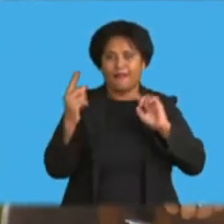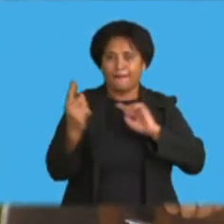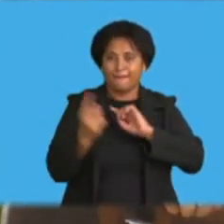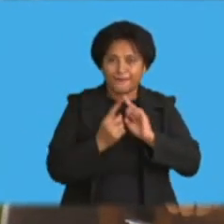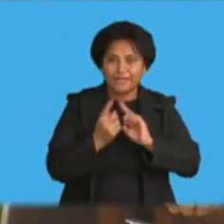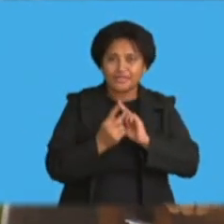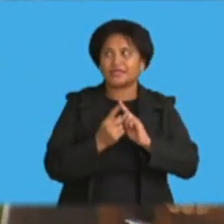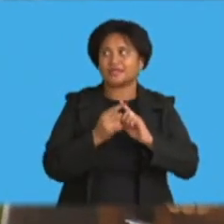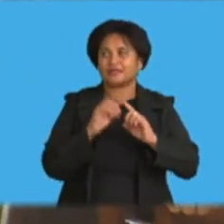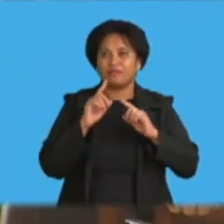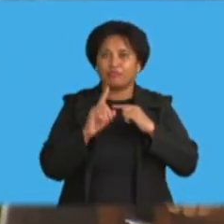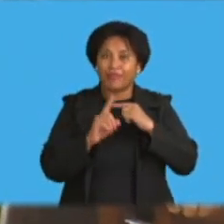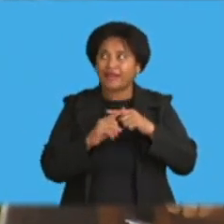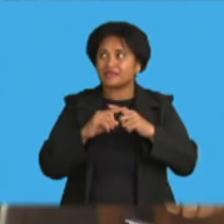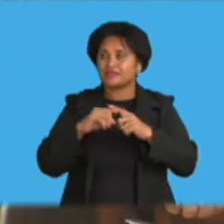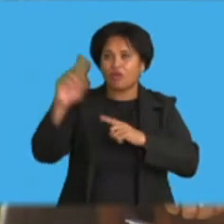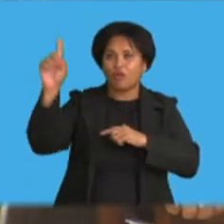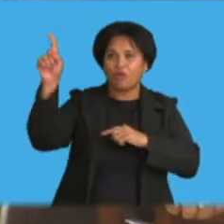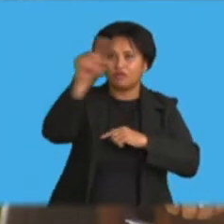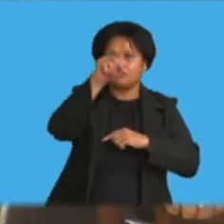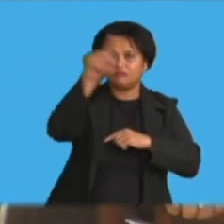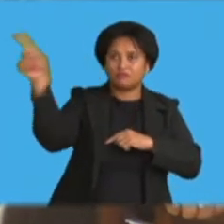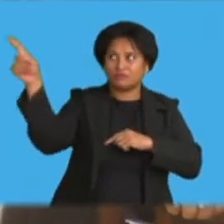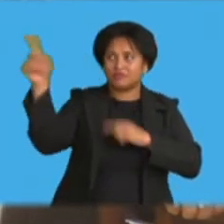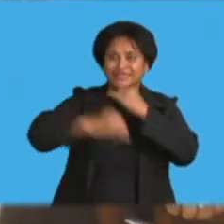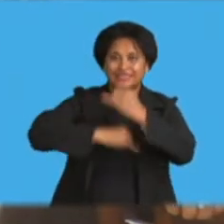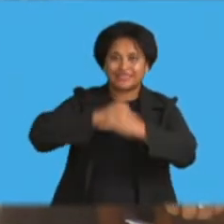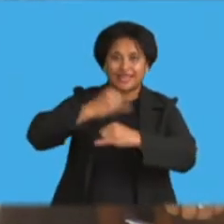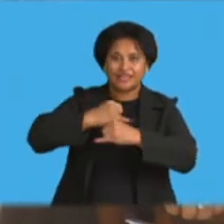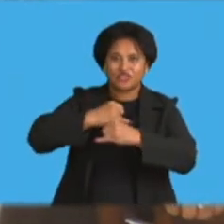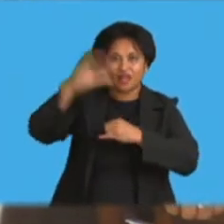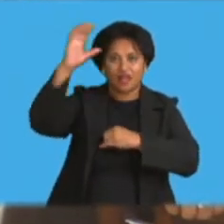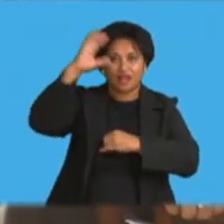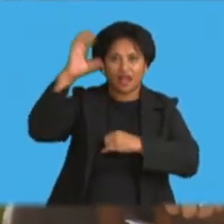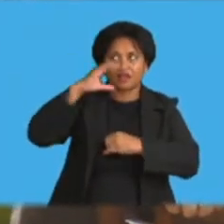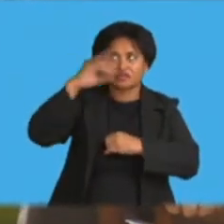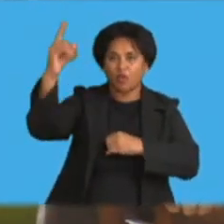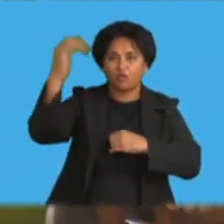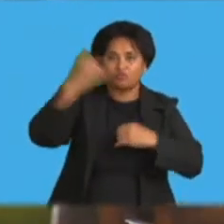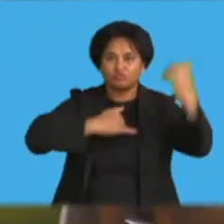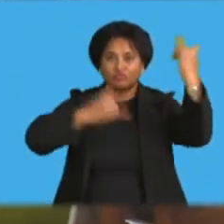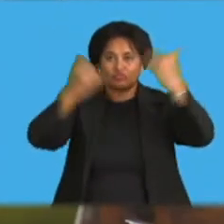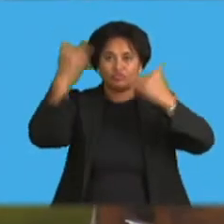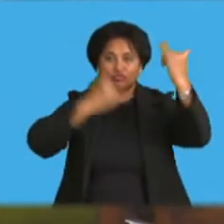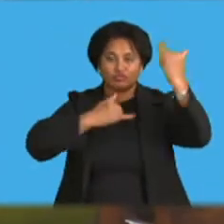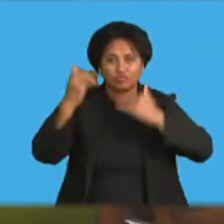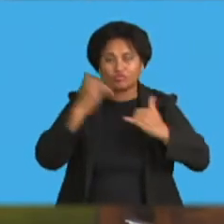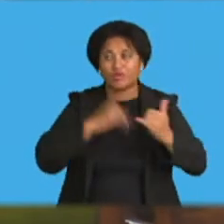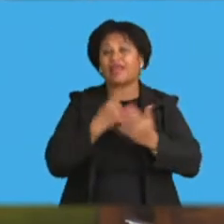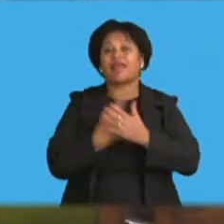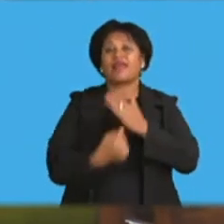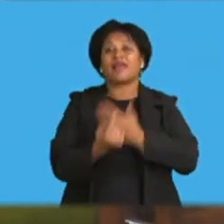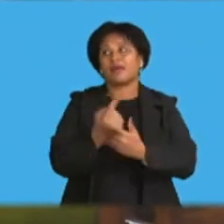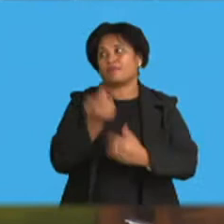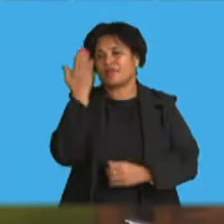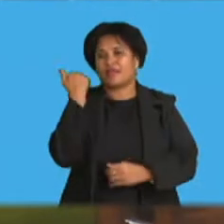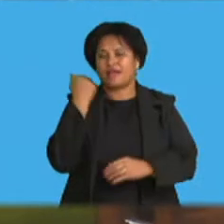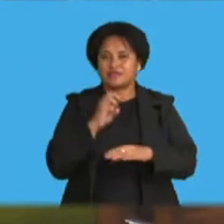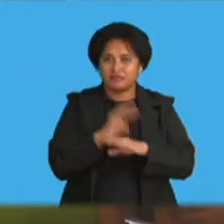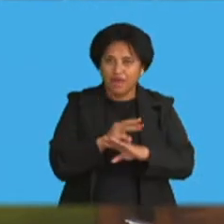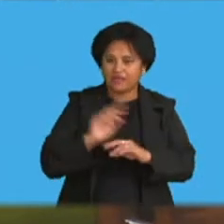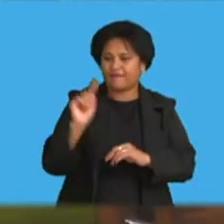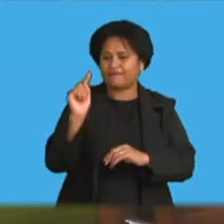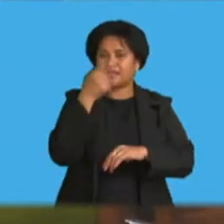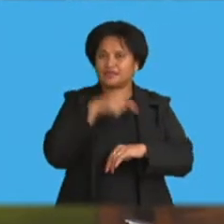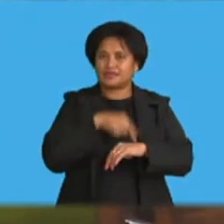country as well. And we are proud to have hosted a successful 20th CCEM last month, Madam Speaker. This is the first time it's come